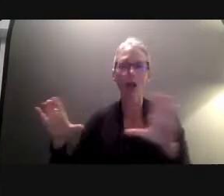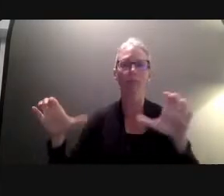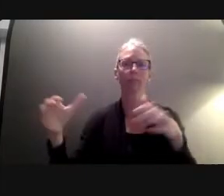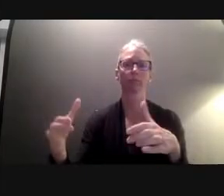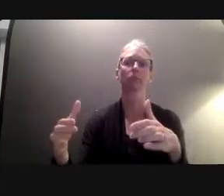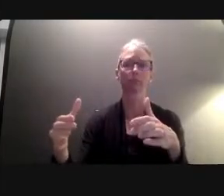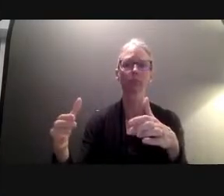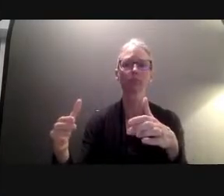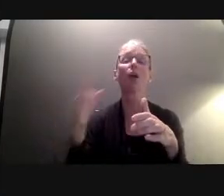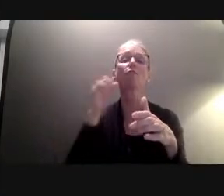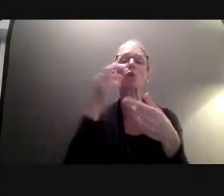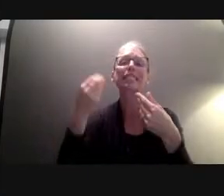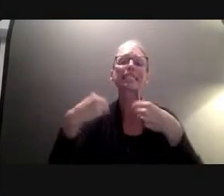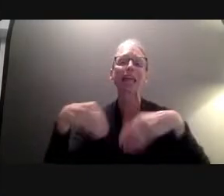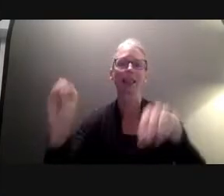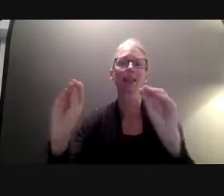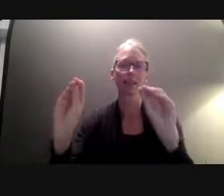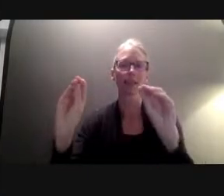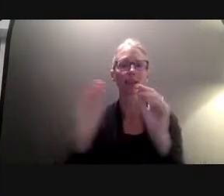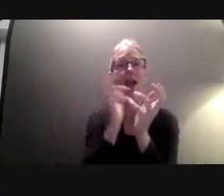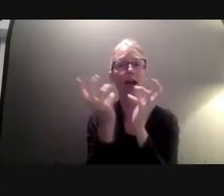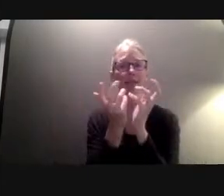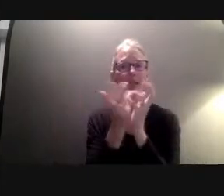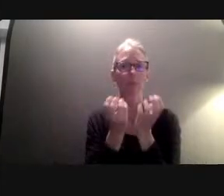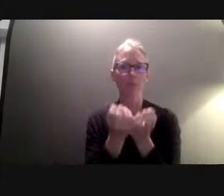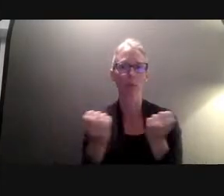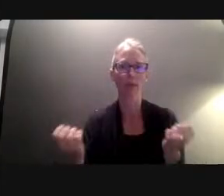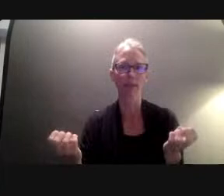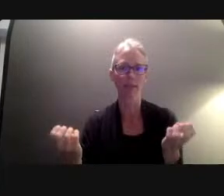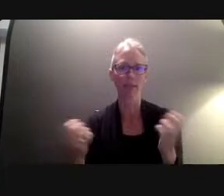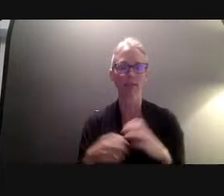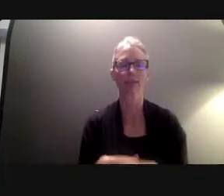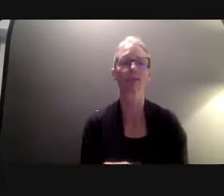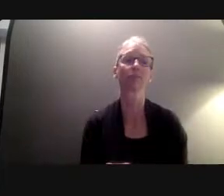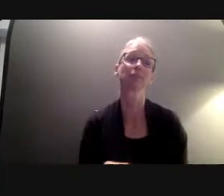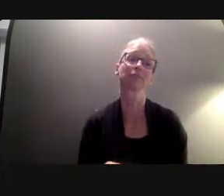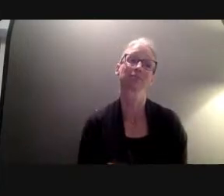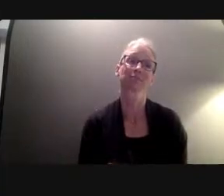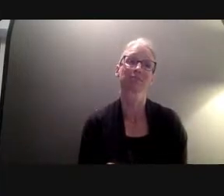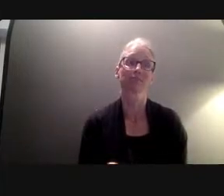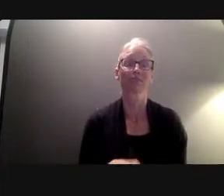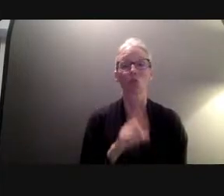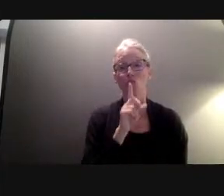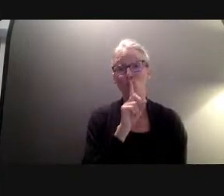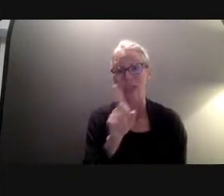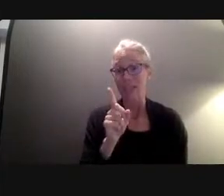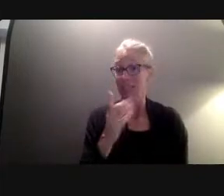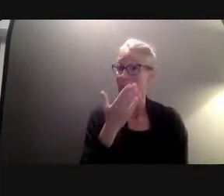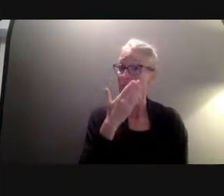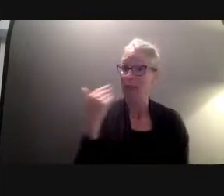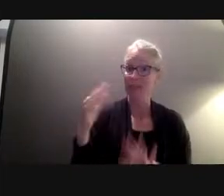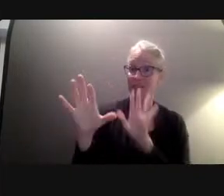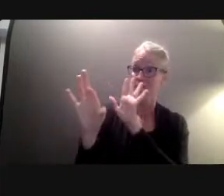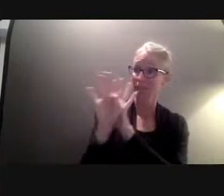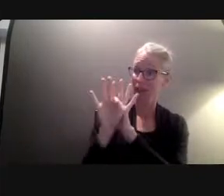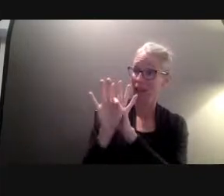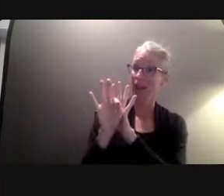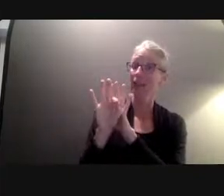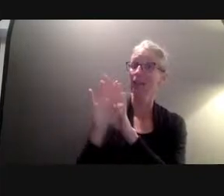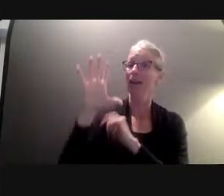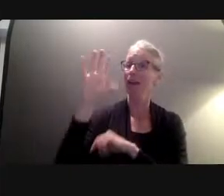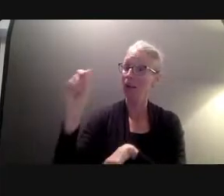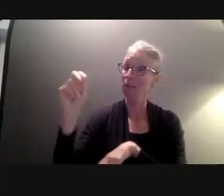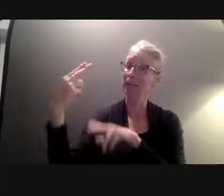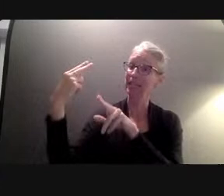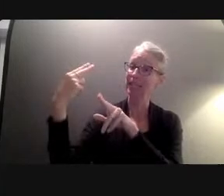have an opportunity to talk to a lot of brands. So really it is knocking on a lot of doors, and having a lot of doors